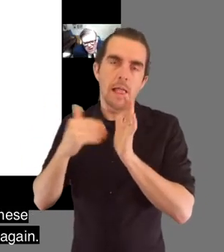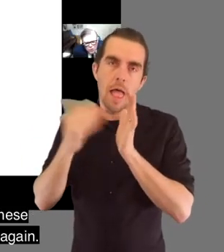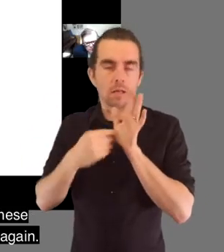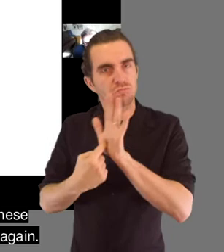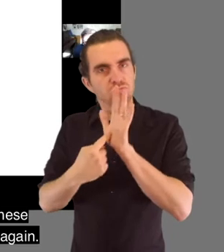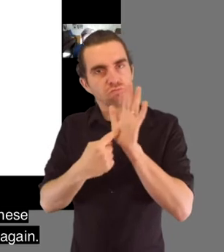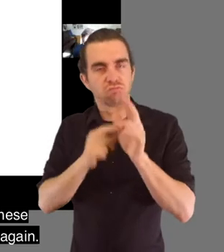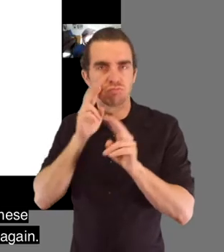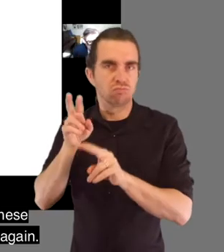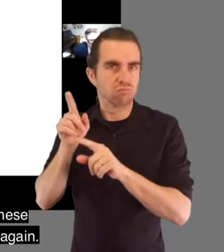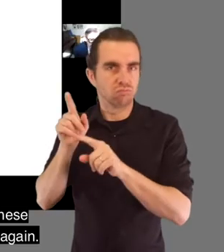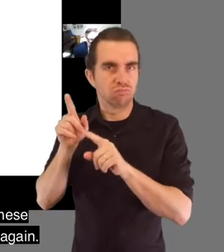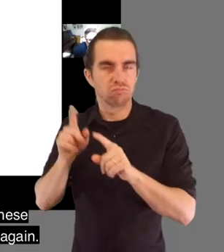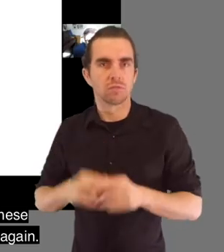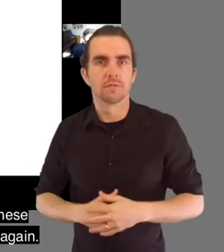made over and over again.